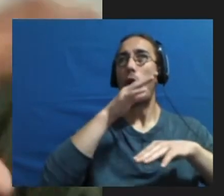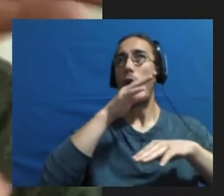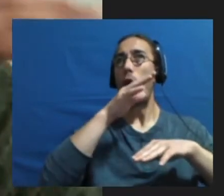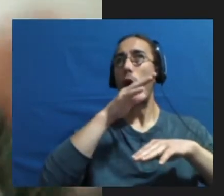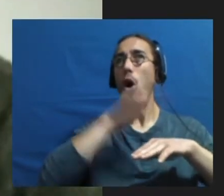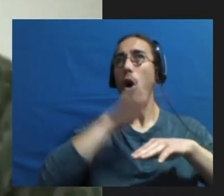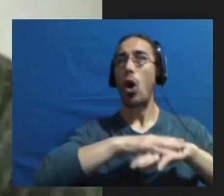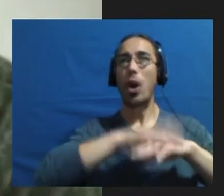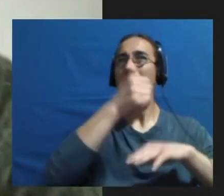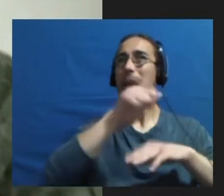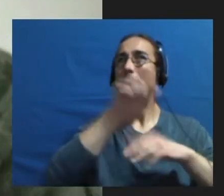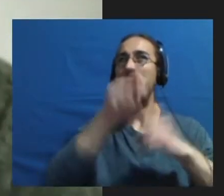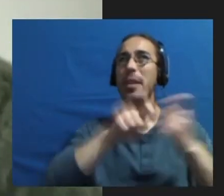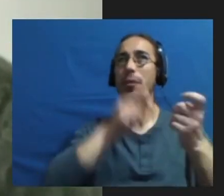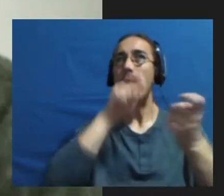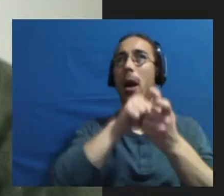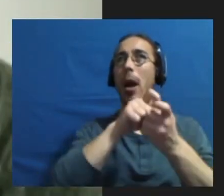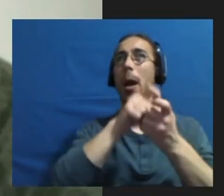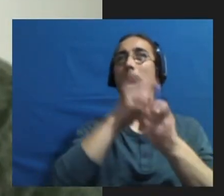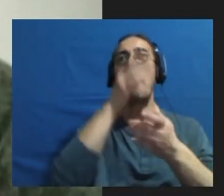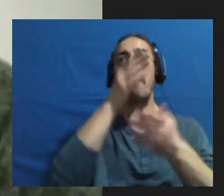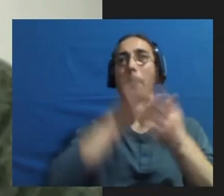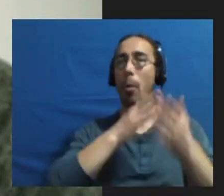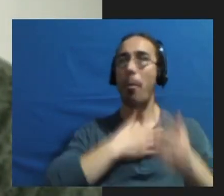particular little facet.